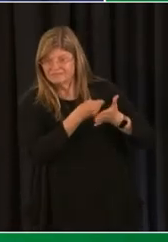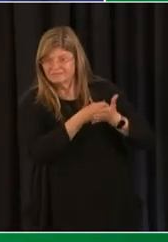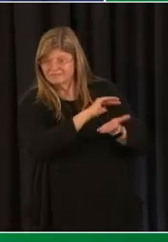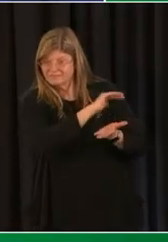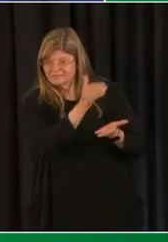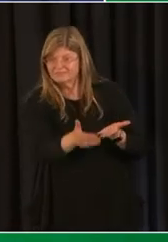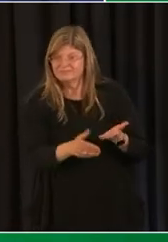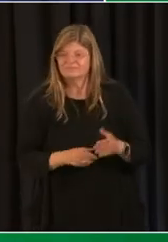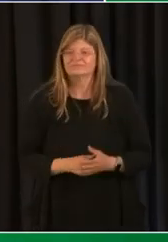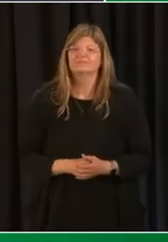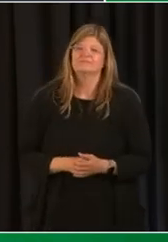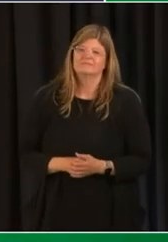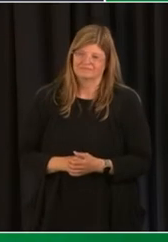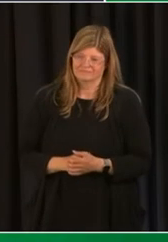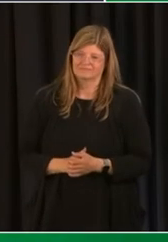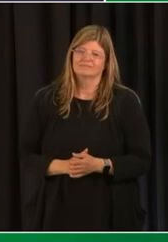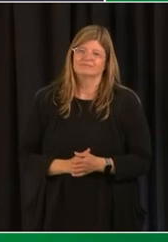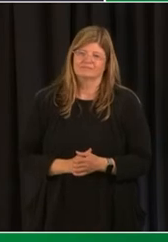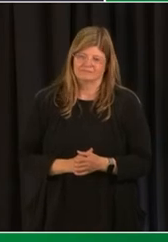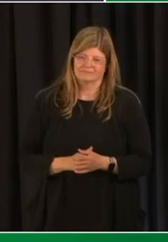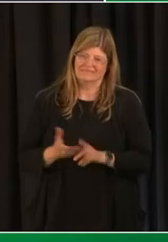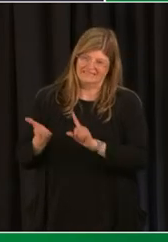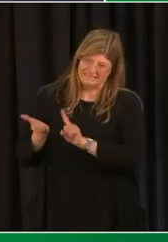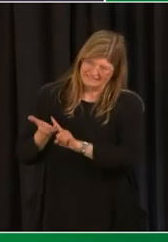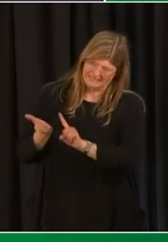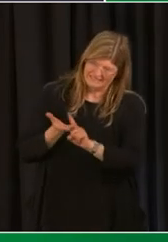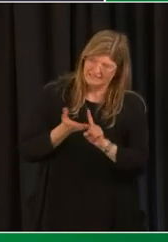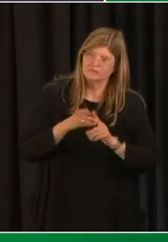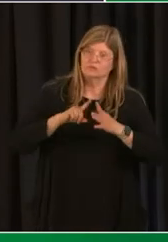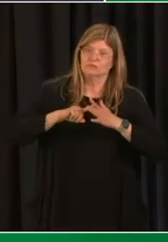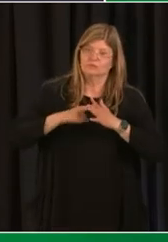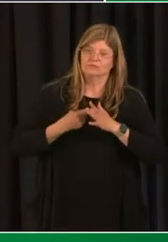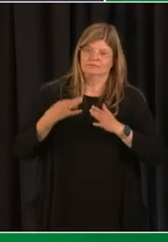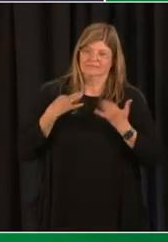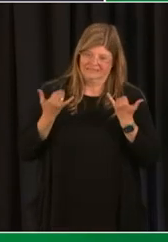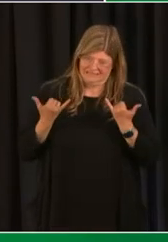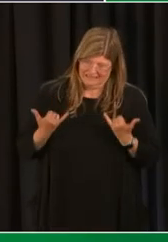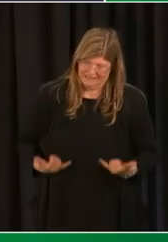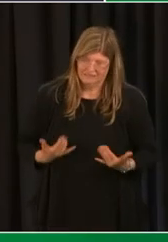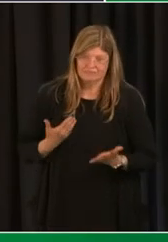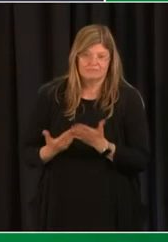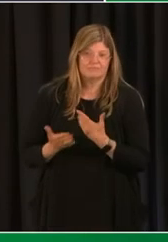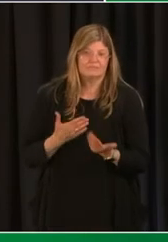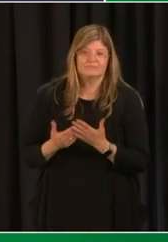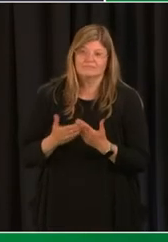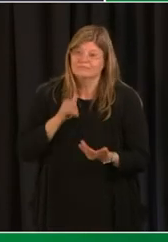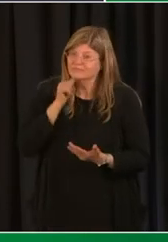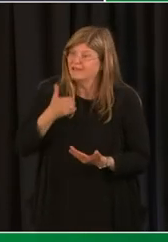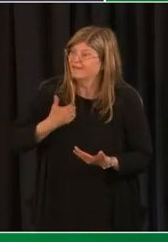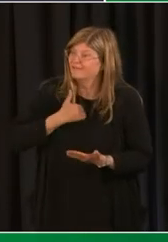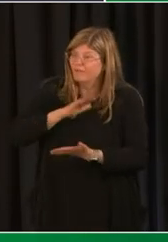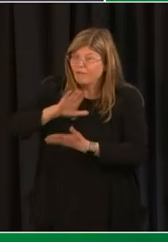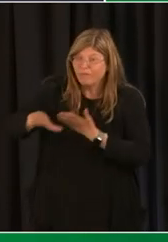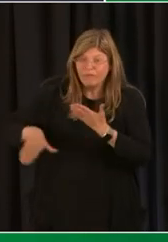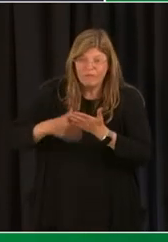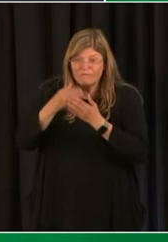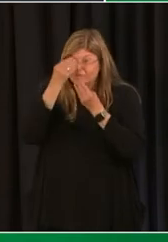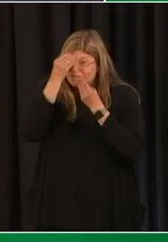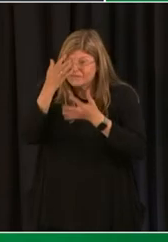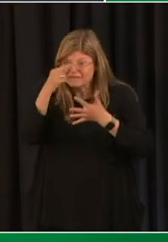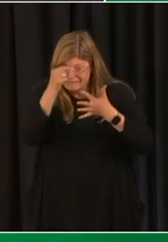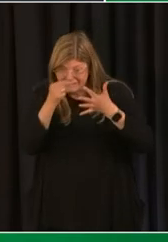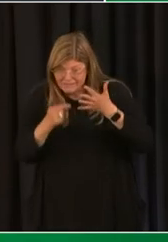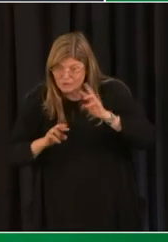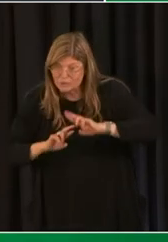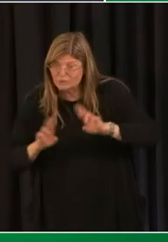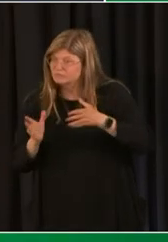what's so important about getting folks to apply, to start that application today. Even if you don't have all that documentation, start the